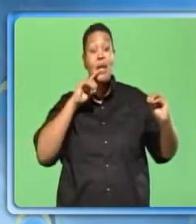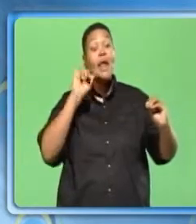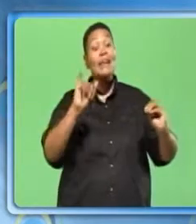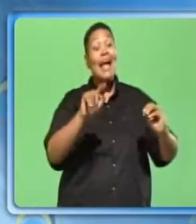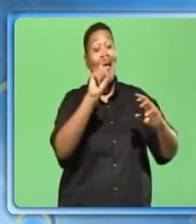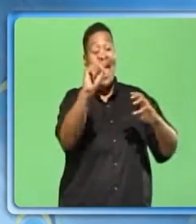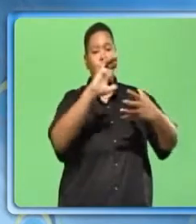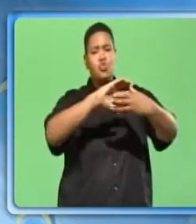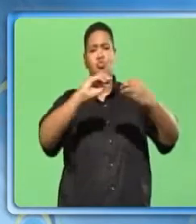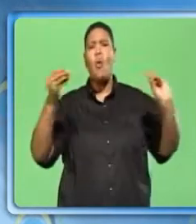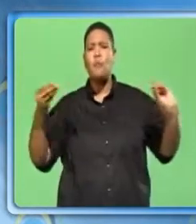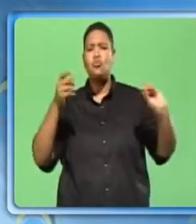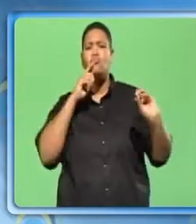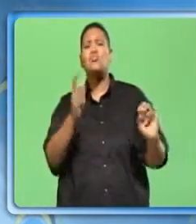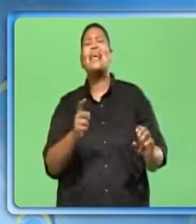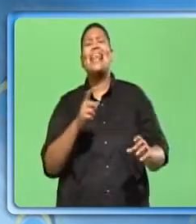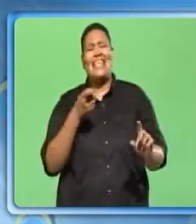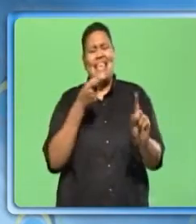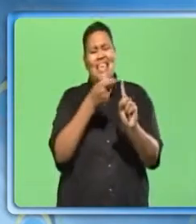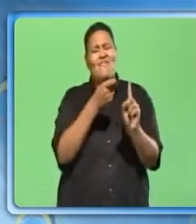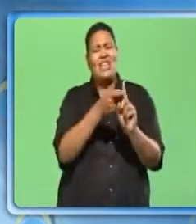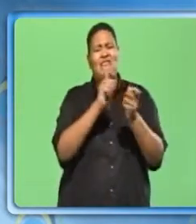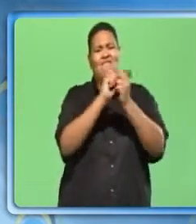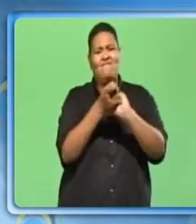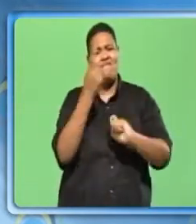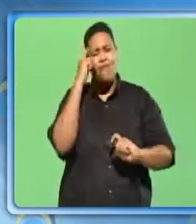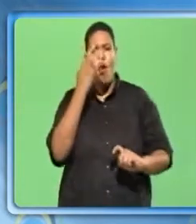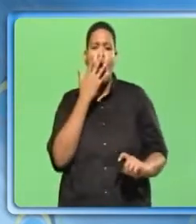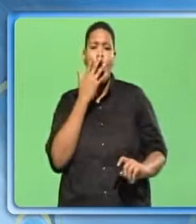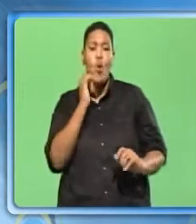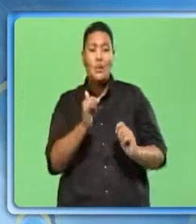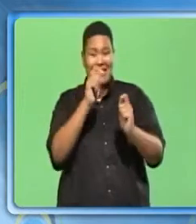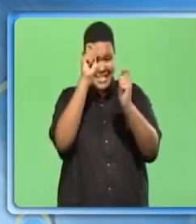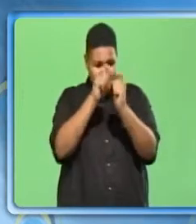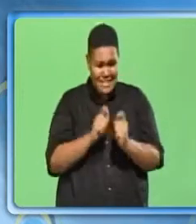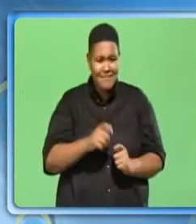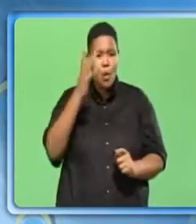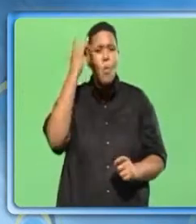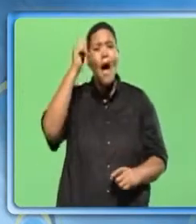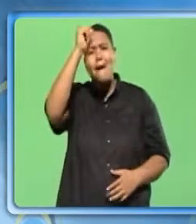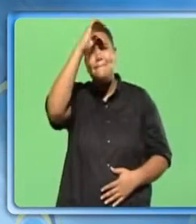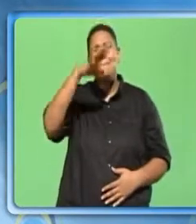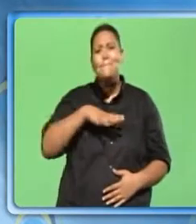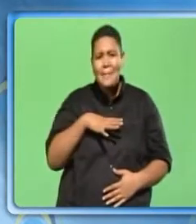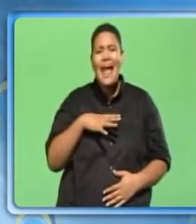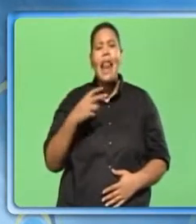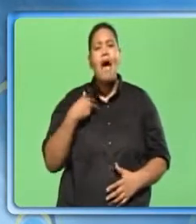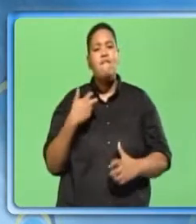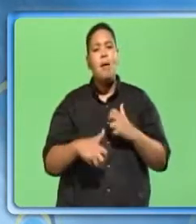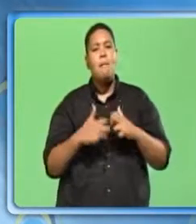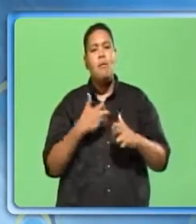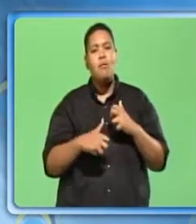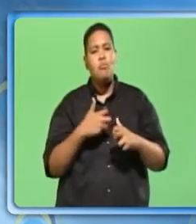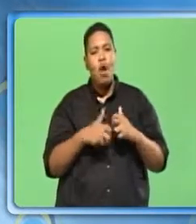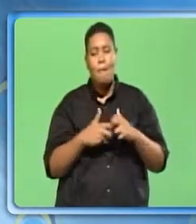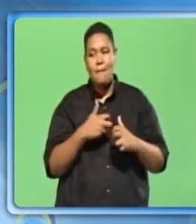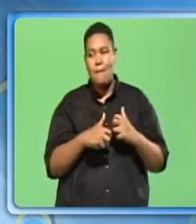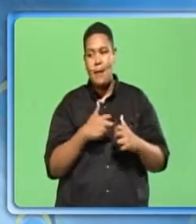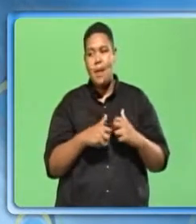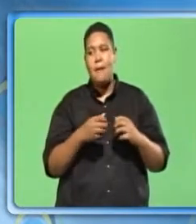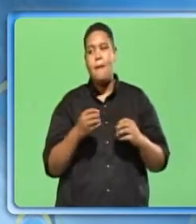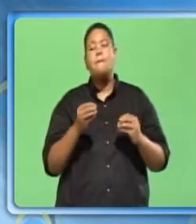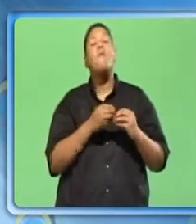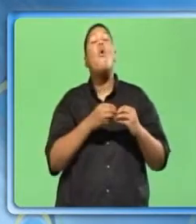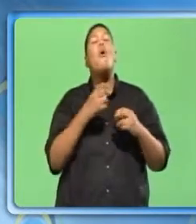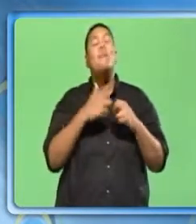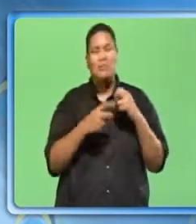chromosome is a defective gene for color, which is in particular why men have the problem, have more of a